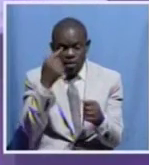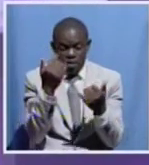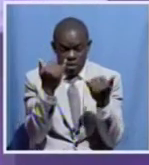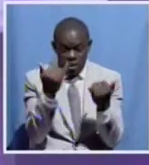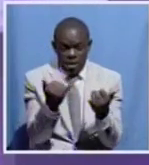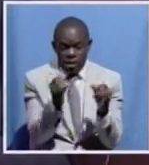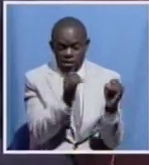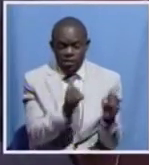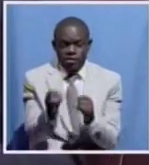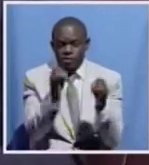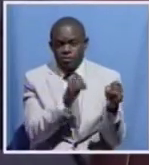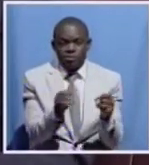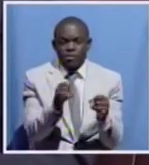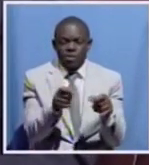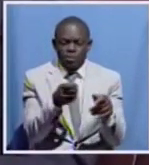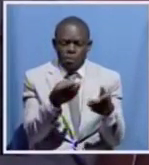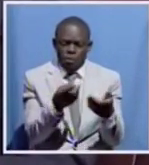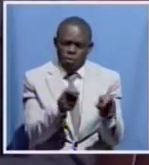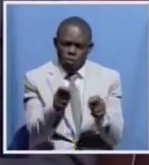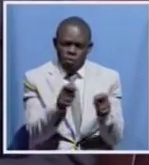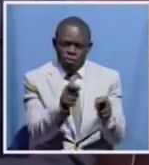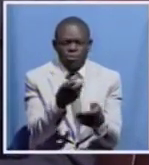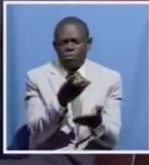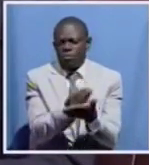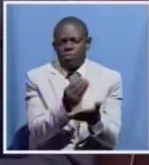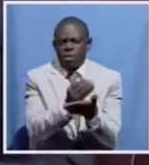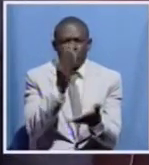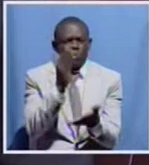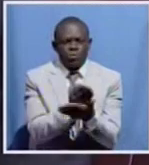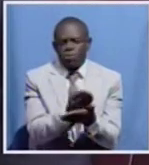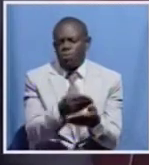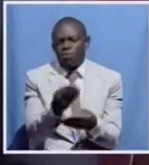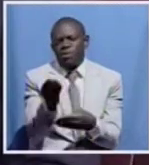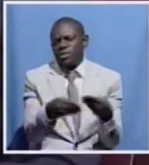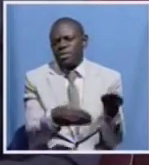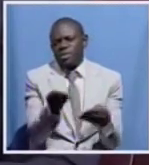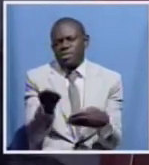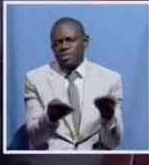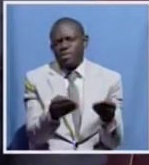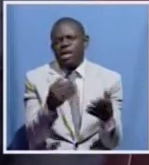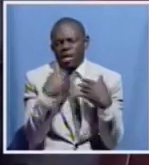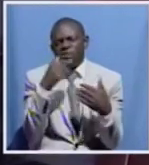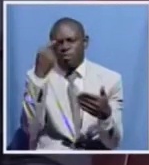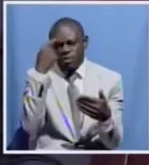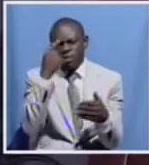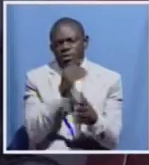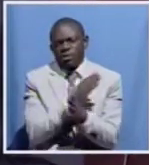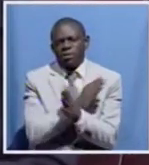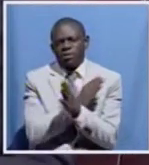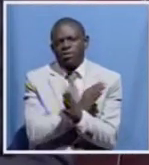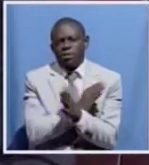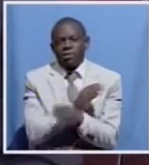measures, which has meant that you've had to cut down on costs, and the International Monetary Fund